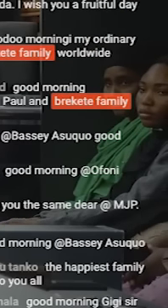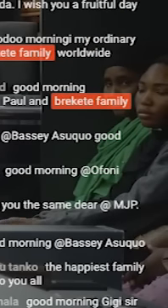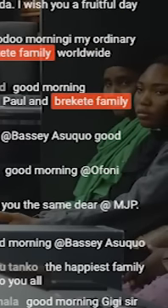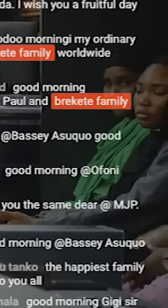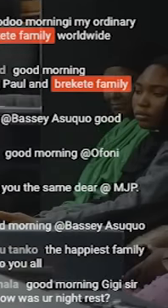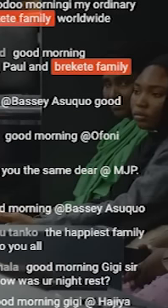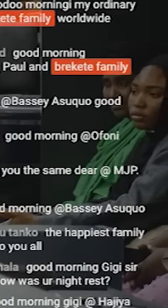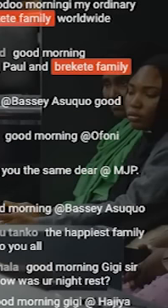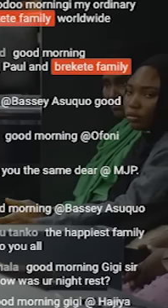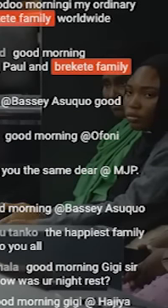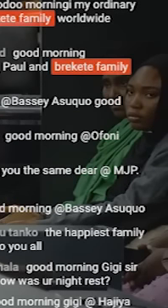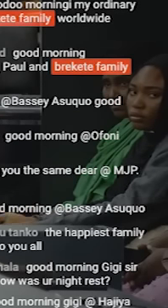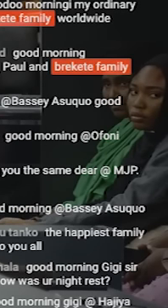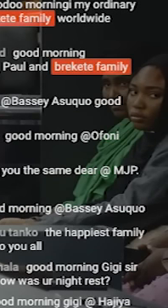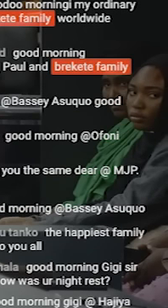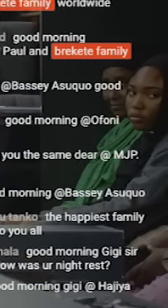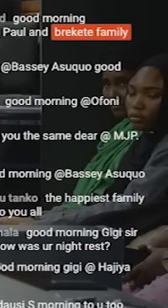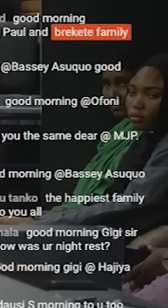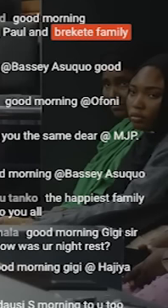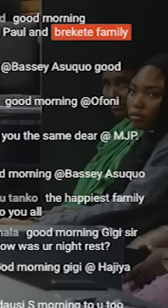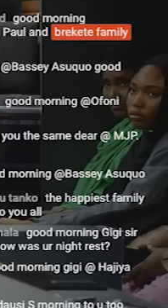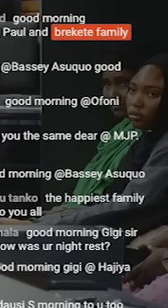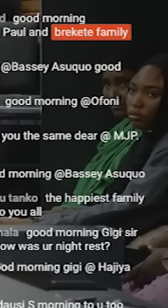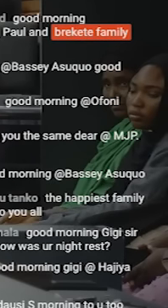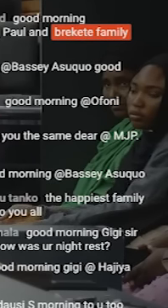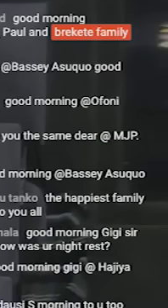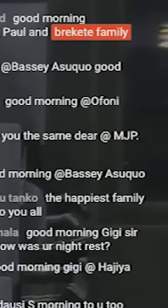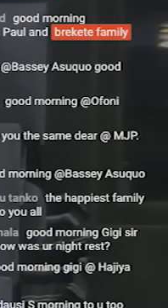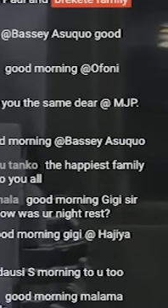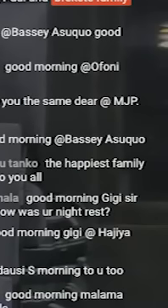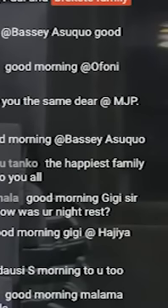stay on one thing, day on it, grind that thing